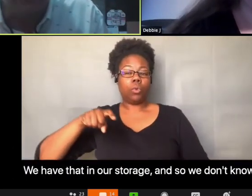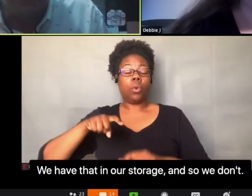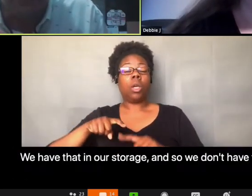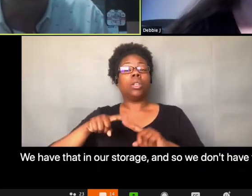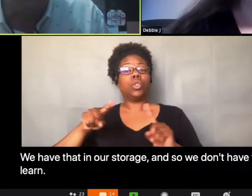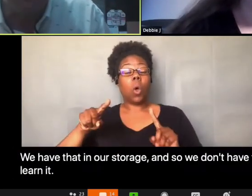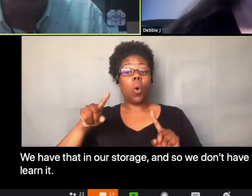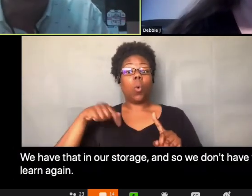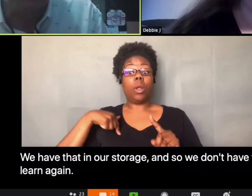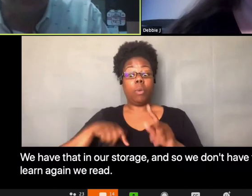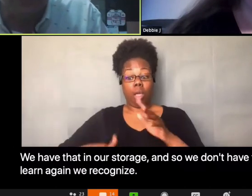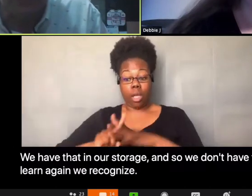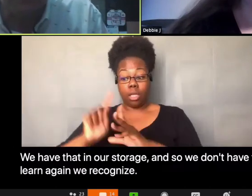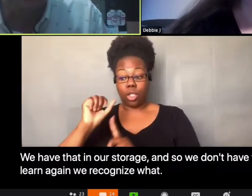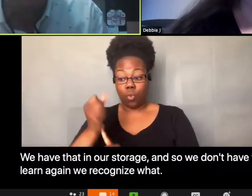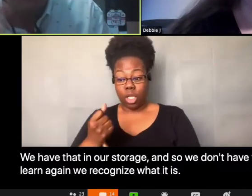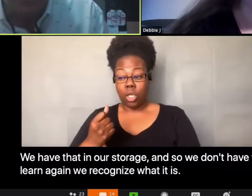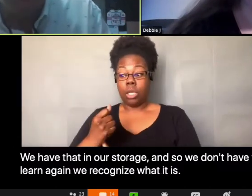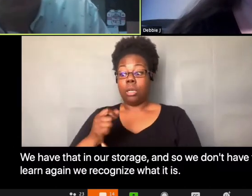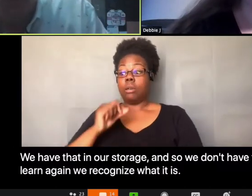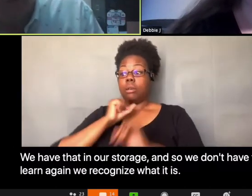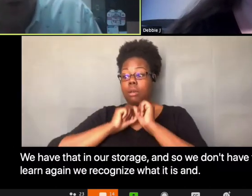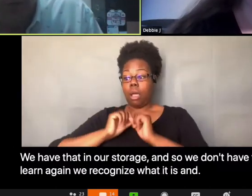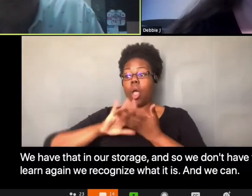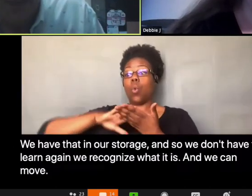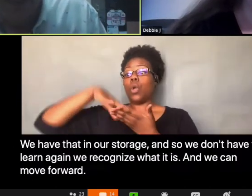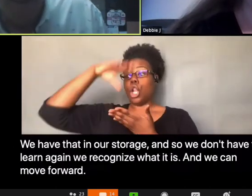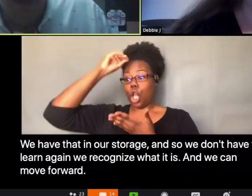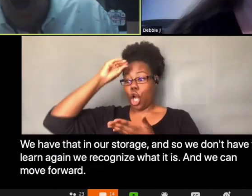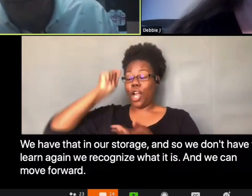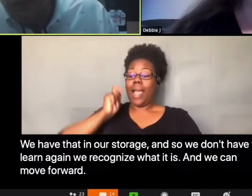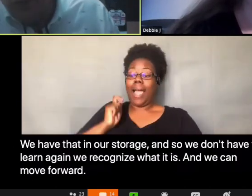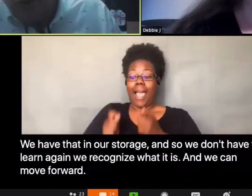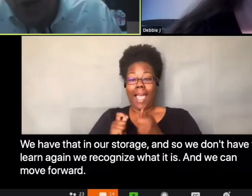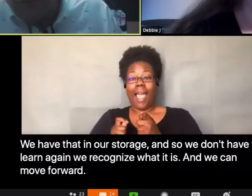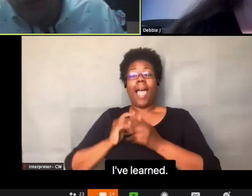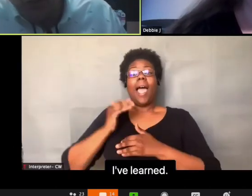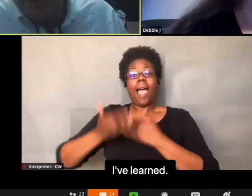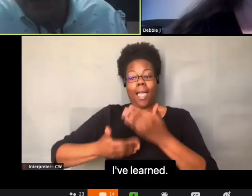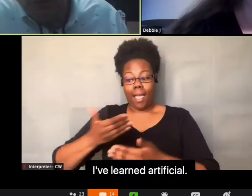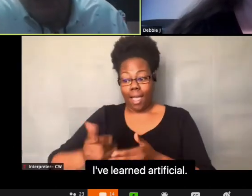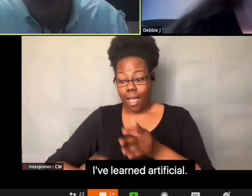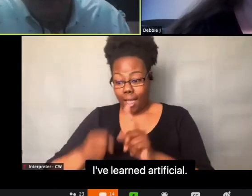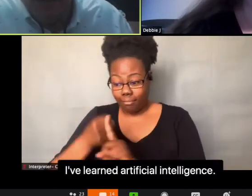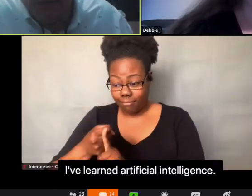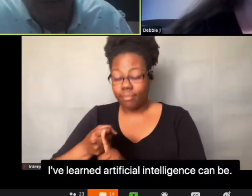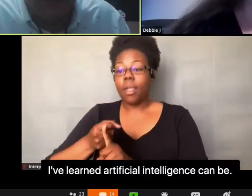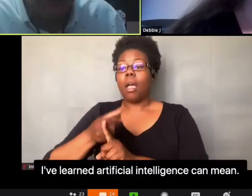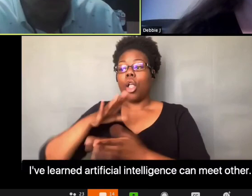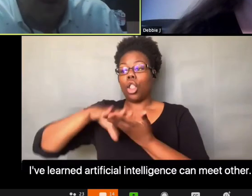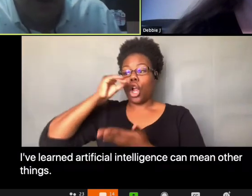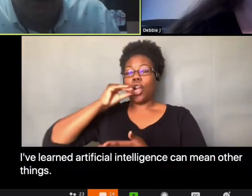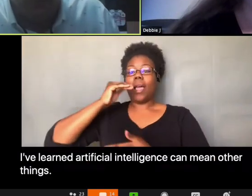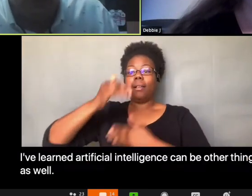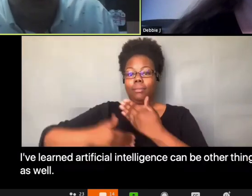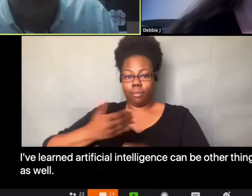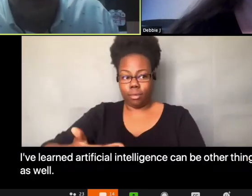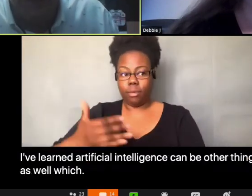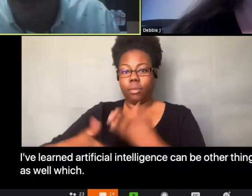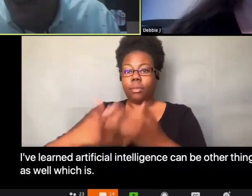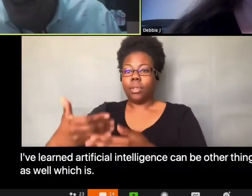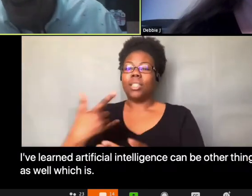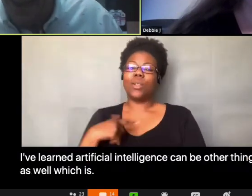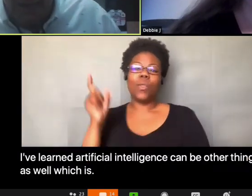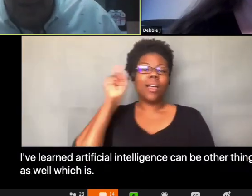have to learn again. We recognize what it is, and we can move forward. I've learned artificial intelligence can mean other things as well, which